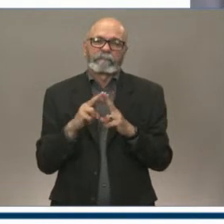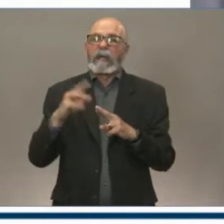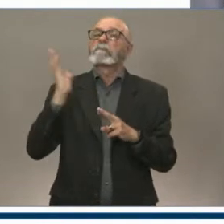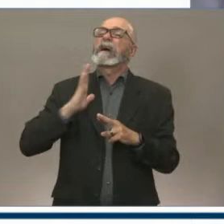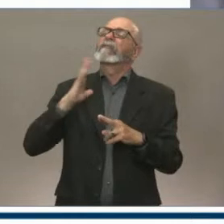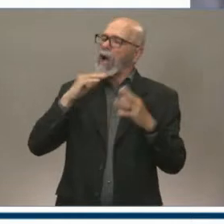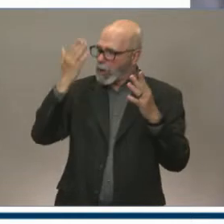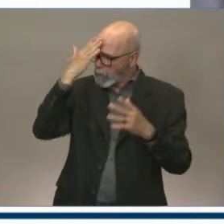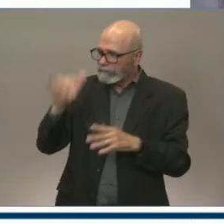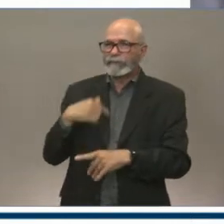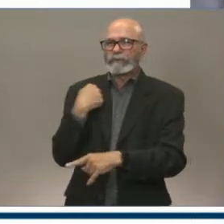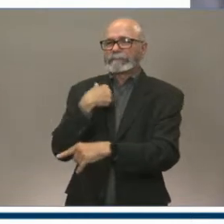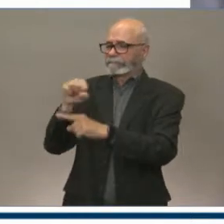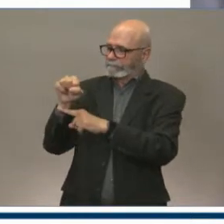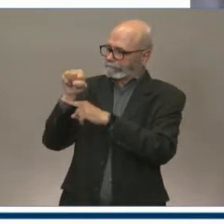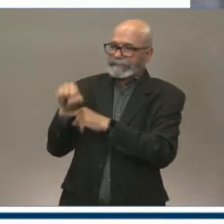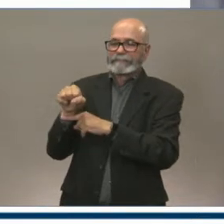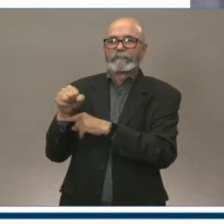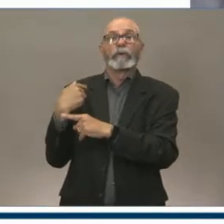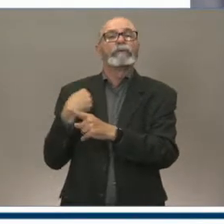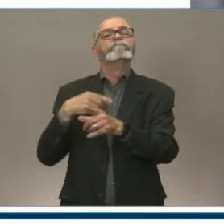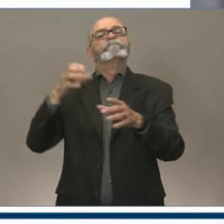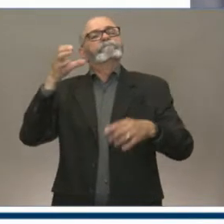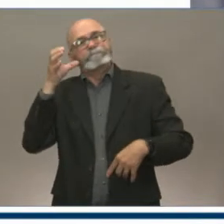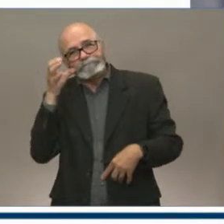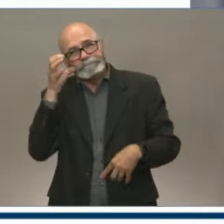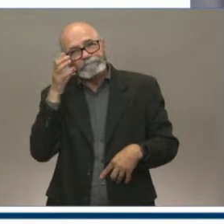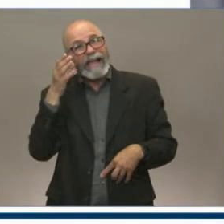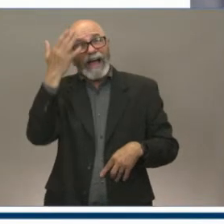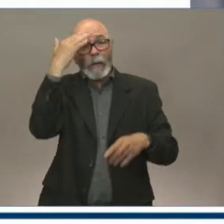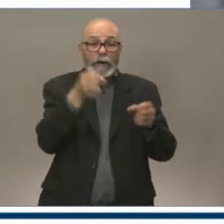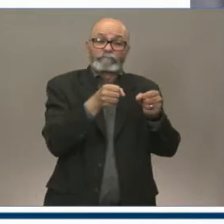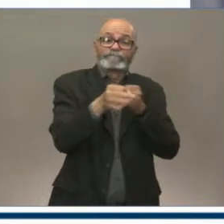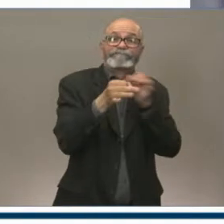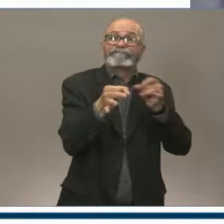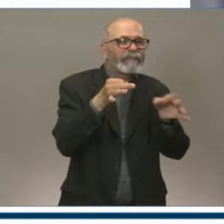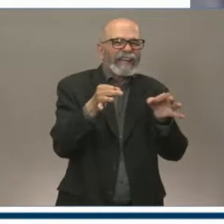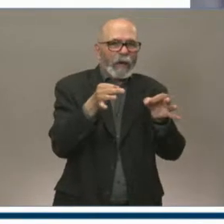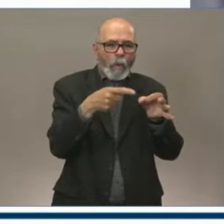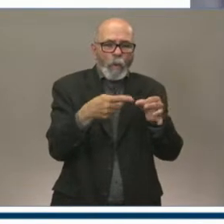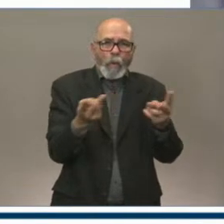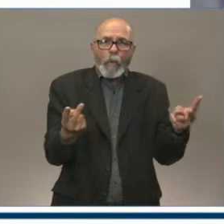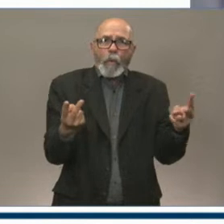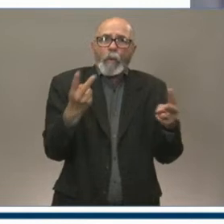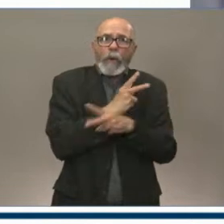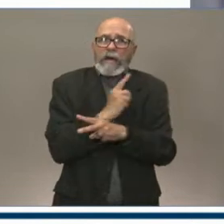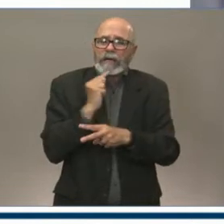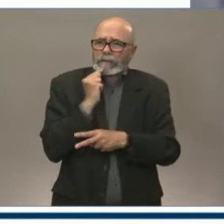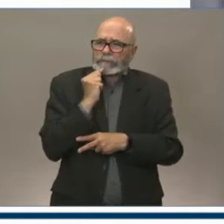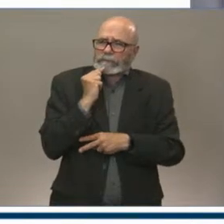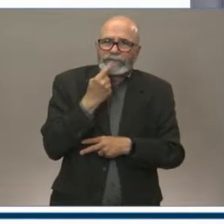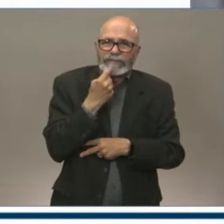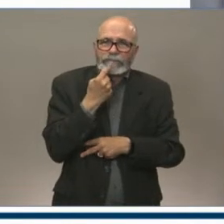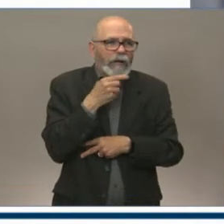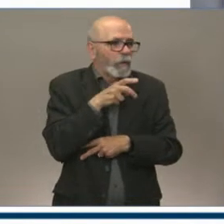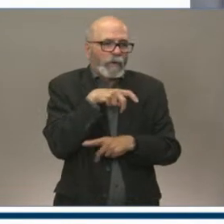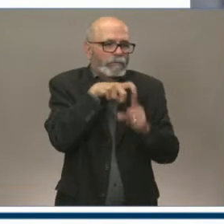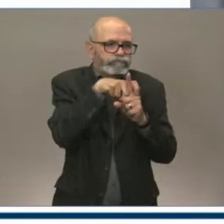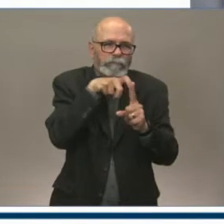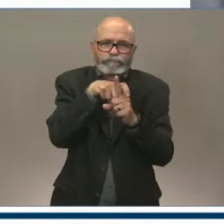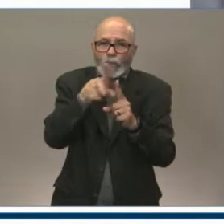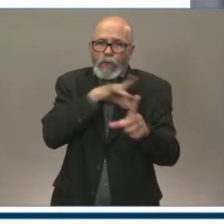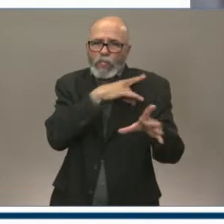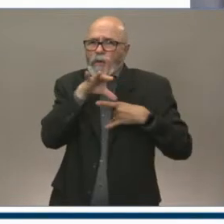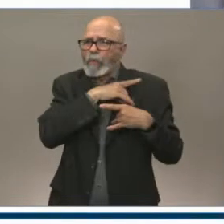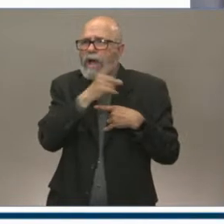no question that variants are more serious. They're attacking young people, so that's why we're taking measures that are getting out in front of